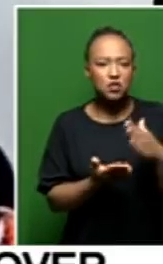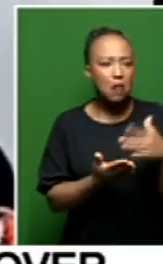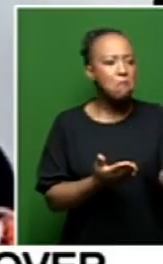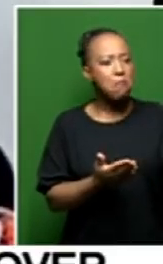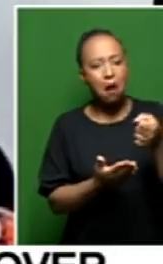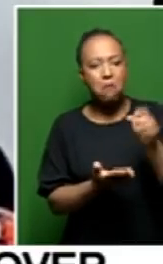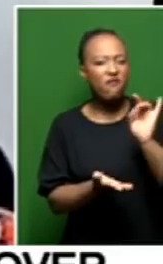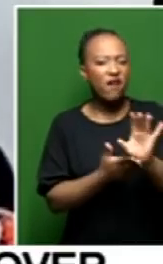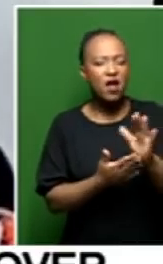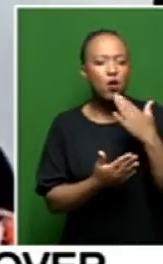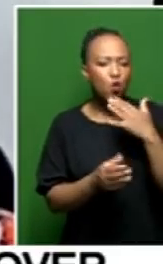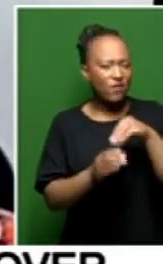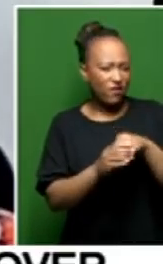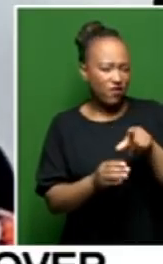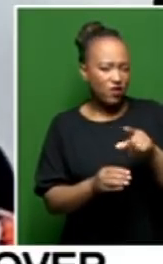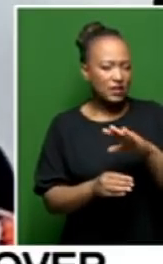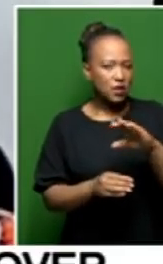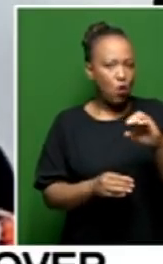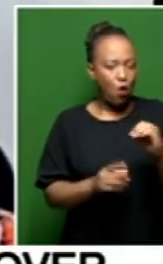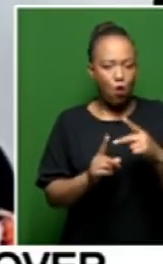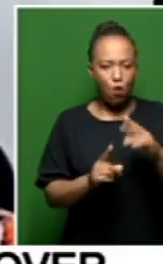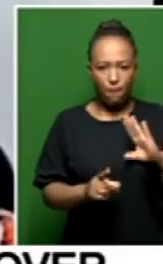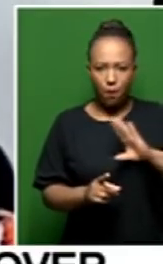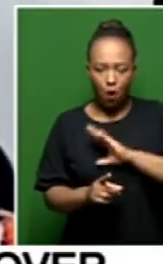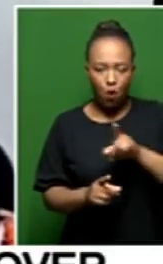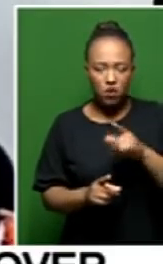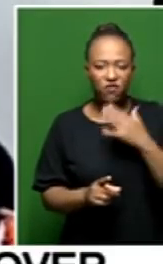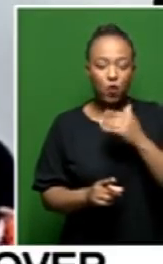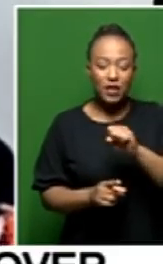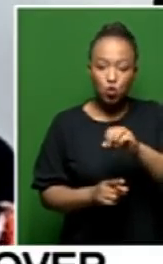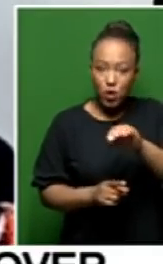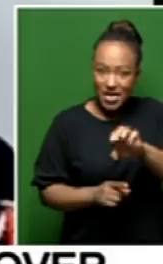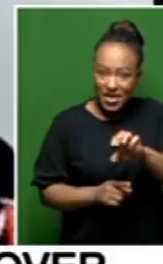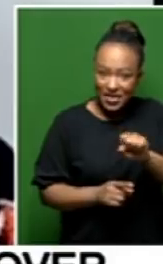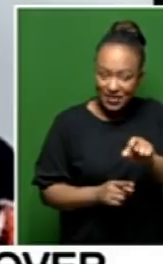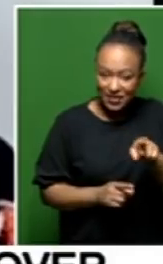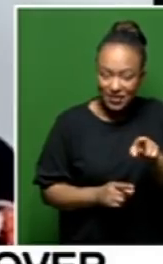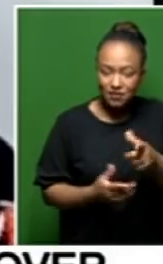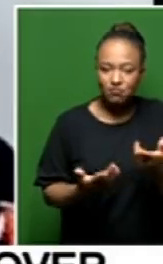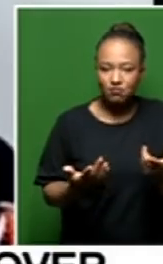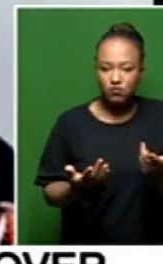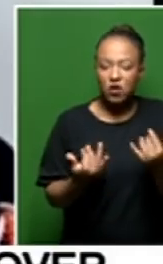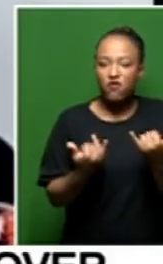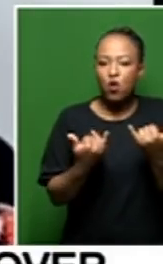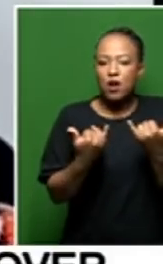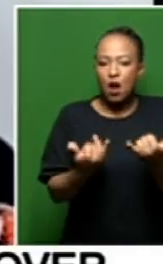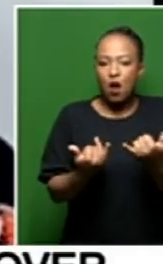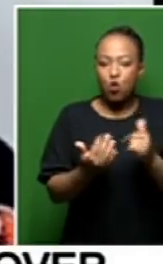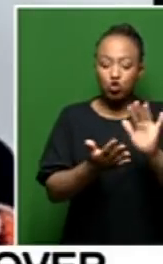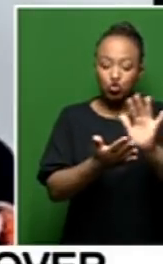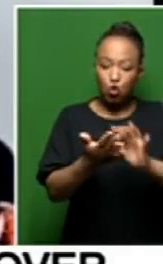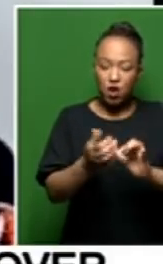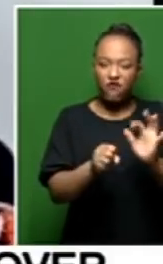and CEOs and boards of SOEs. So we still don't have that full